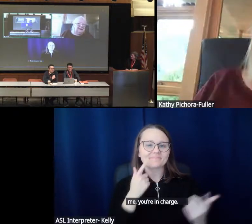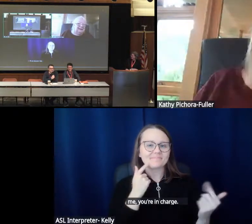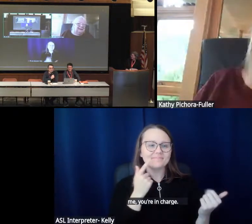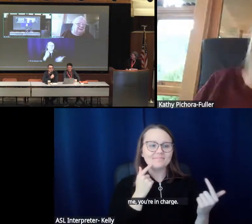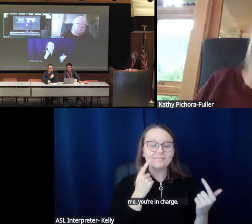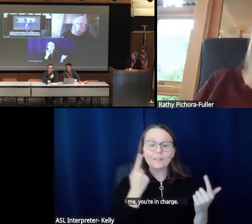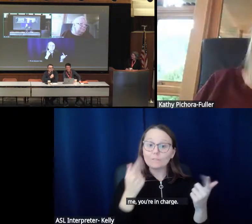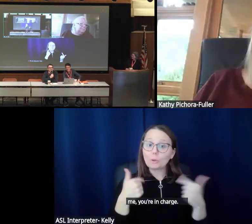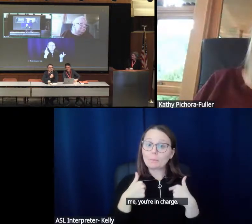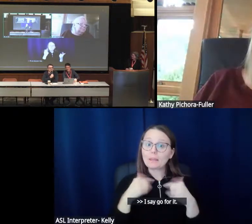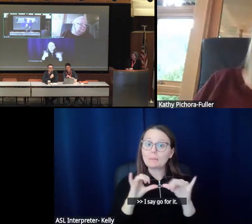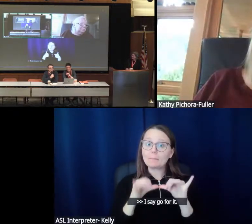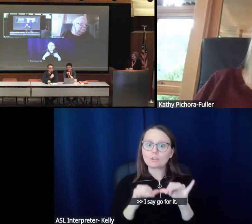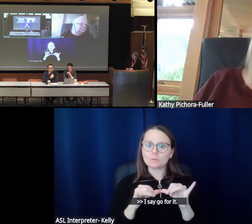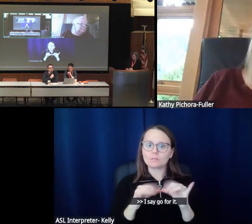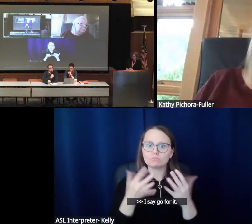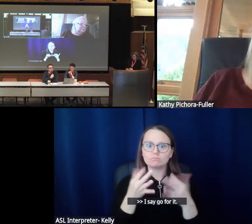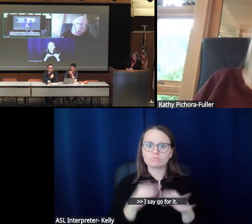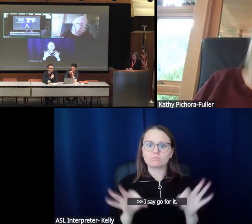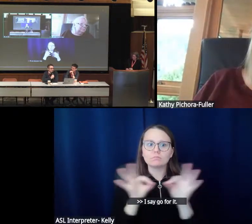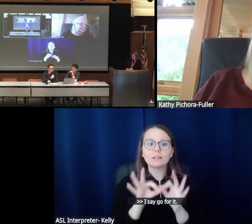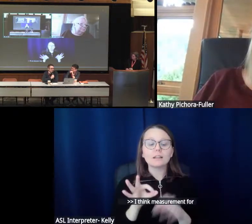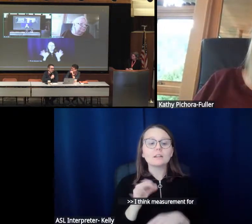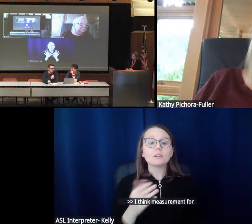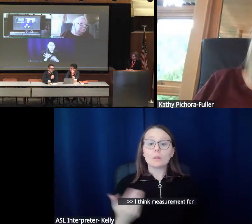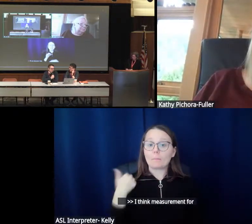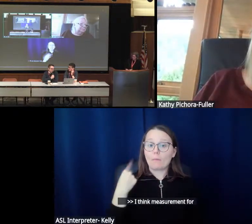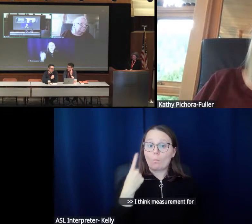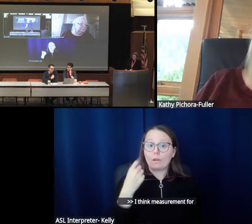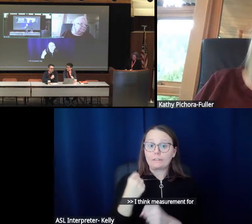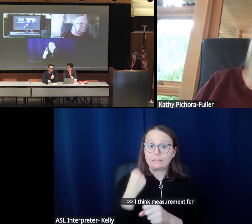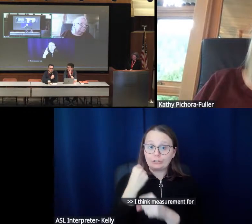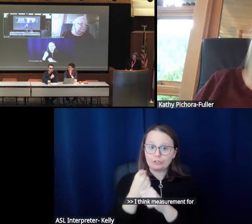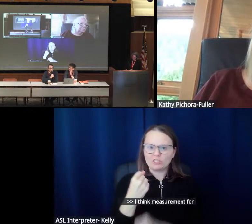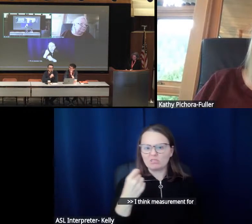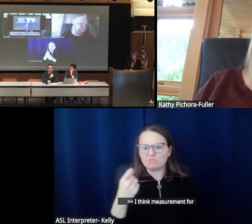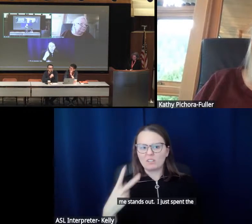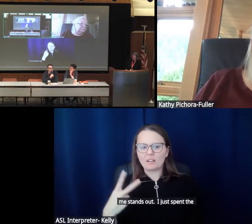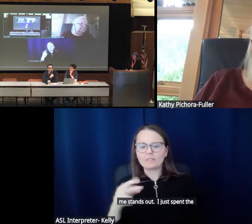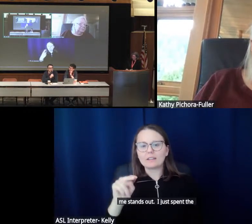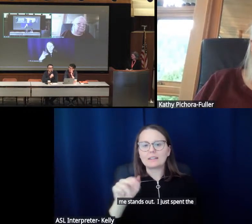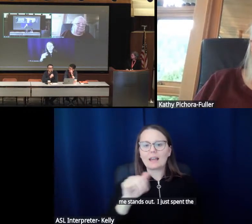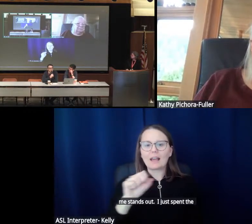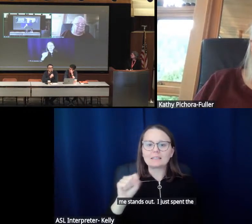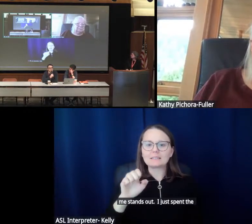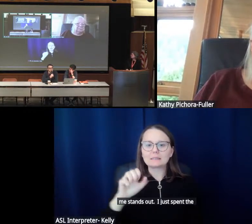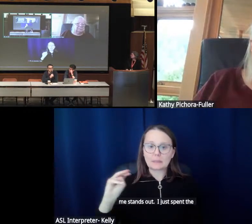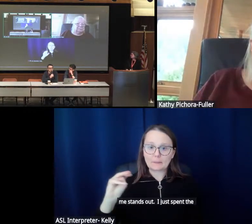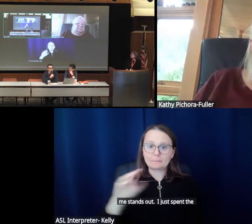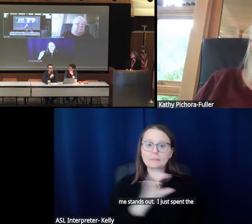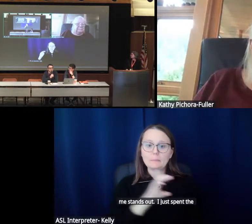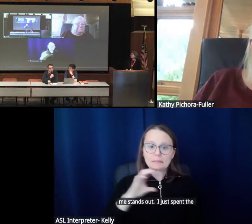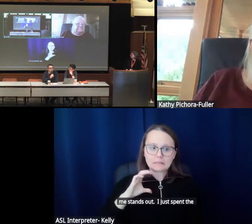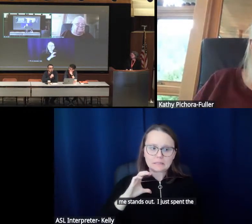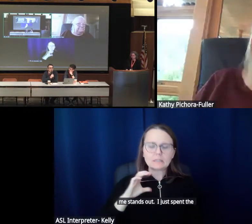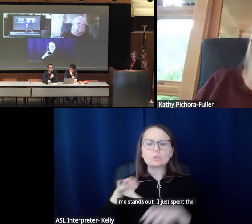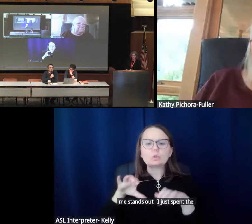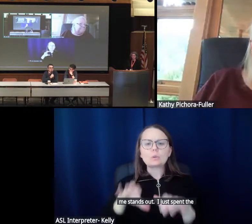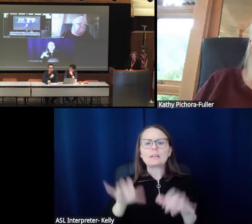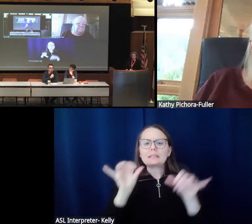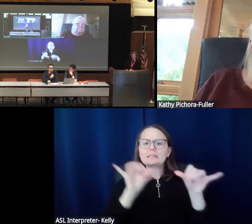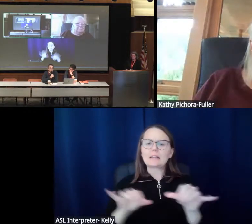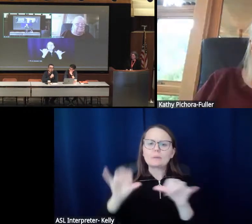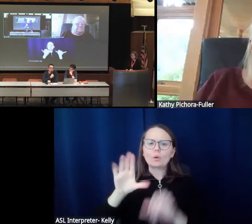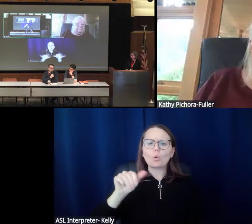me stands out. I just spent the past year and a half on a NASM committee producing sort of a standardized core outcome